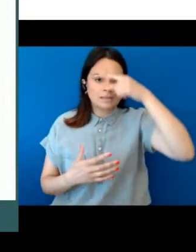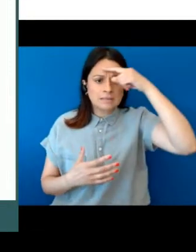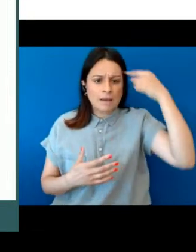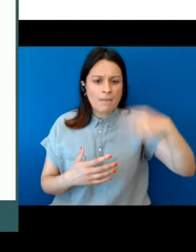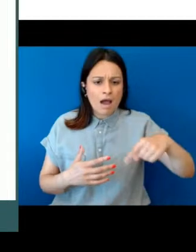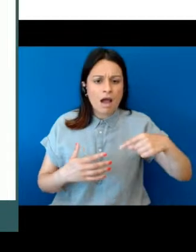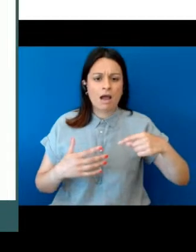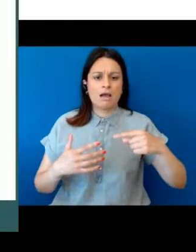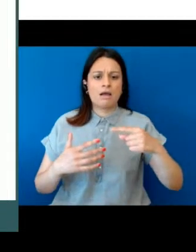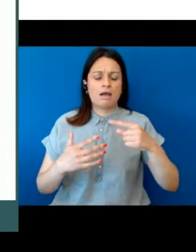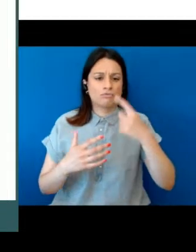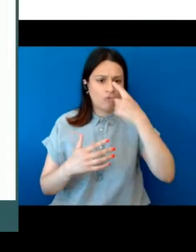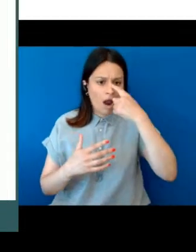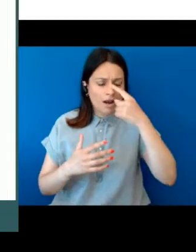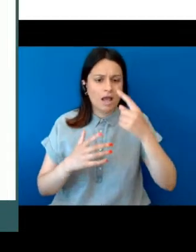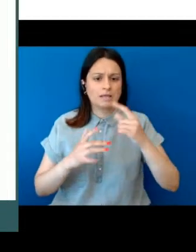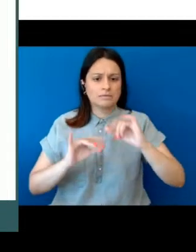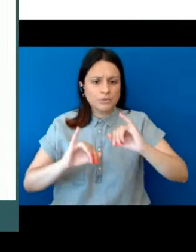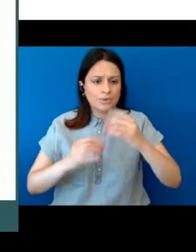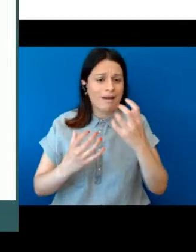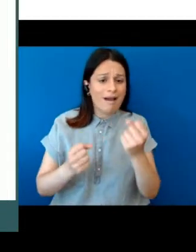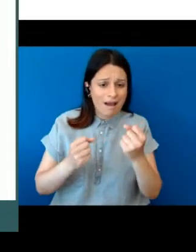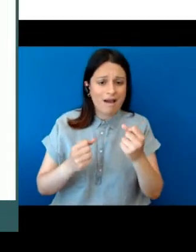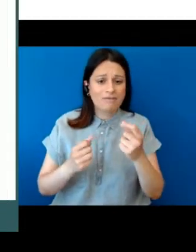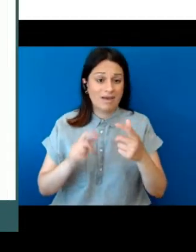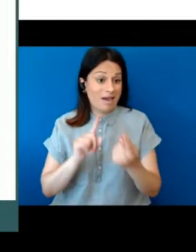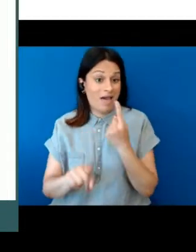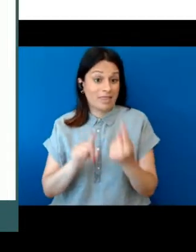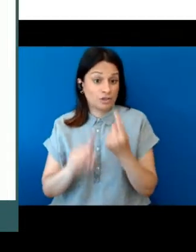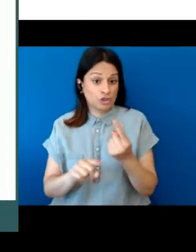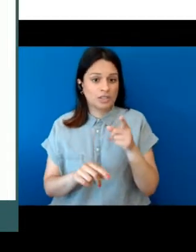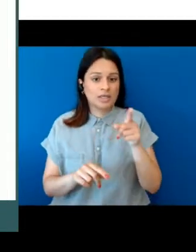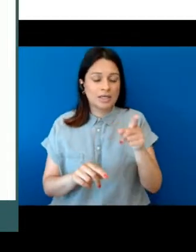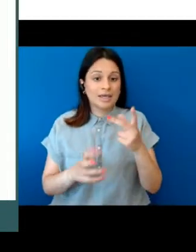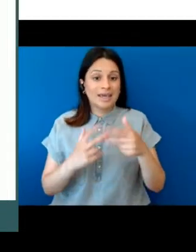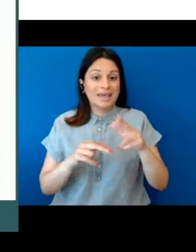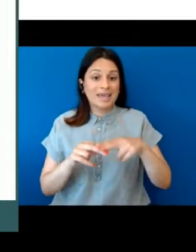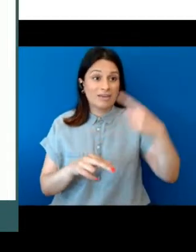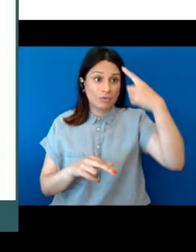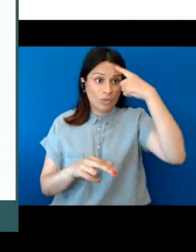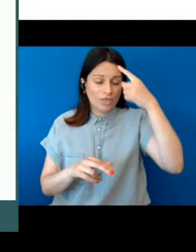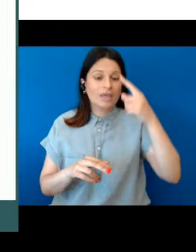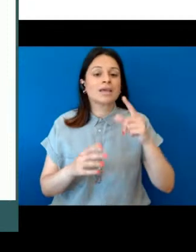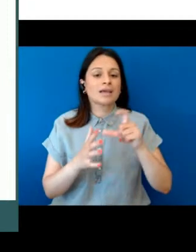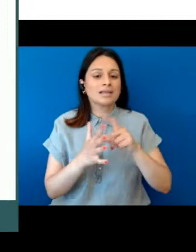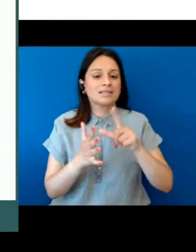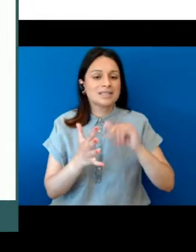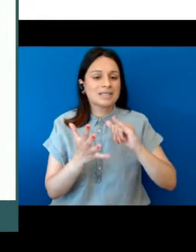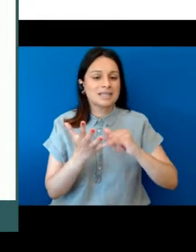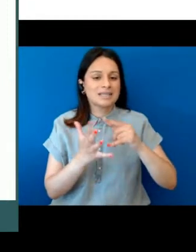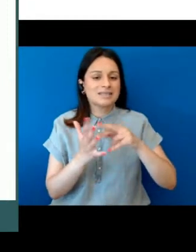conjunctivitis. Unless you're thinking of desensitization immunotherapy, which is a 3-year course of treatment,